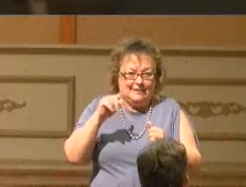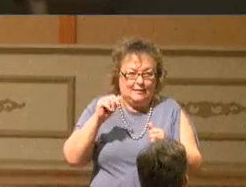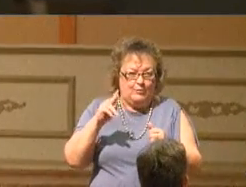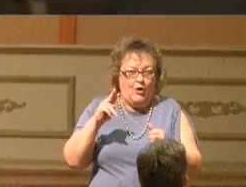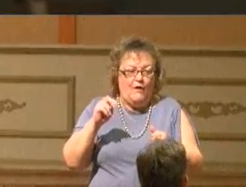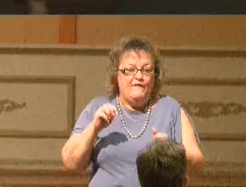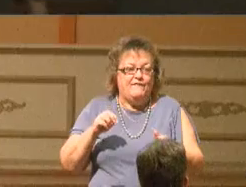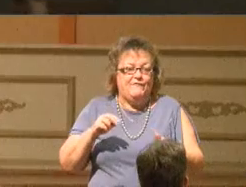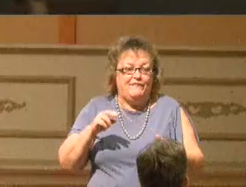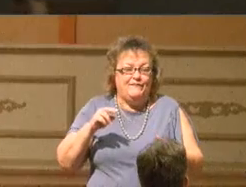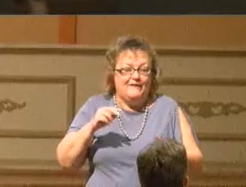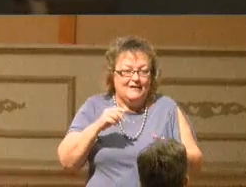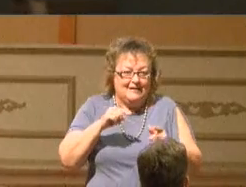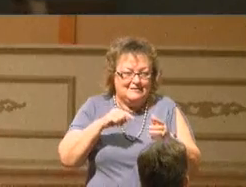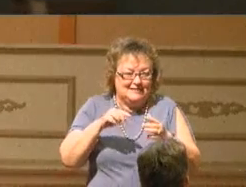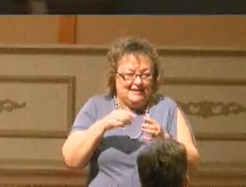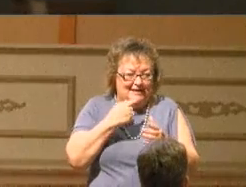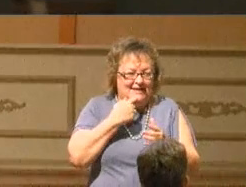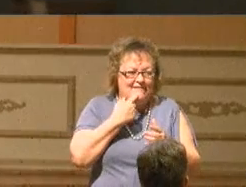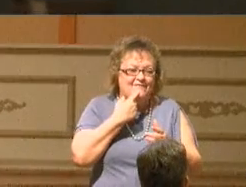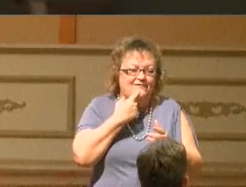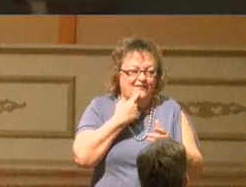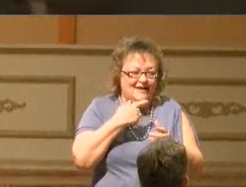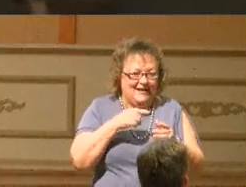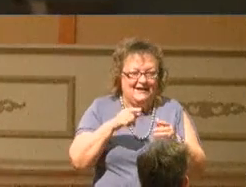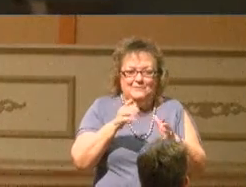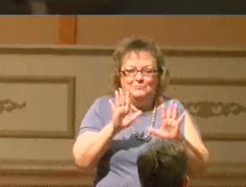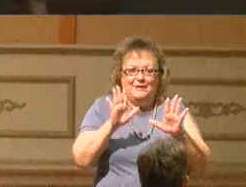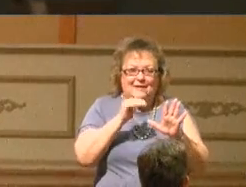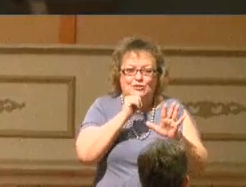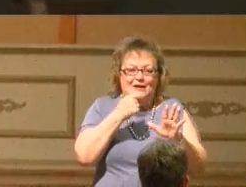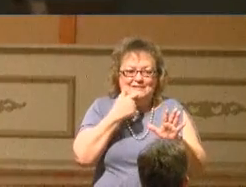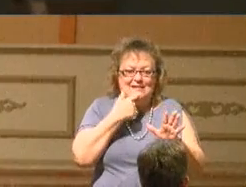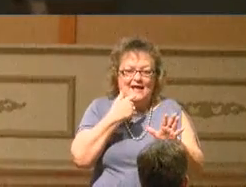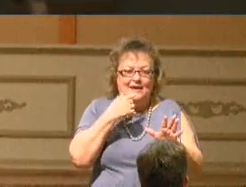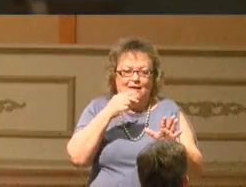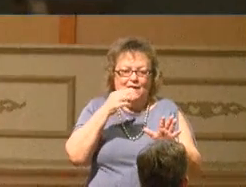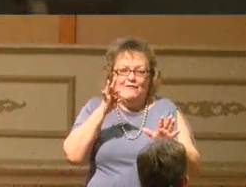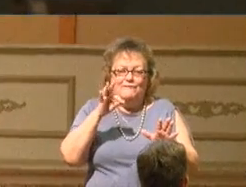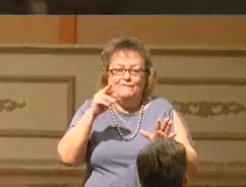And so things happen like that. Anybody, happen to you too? Yeah,